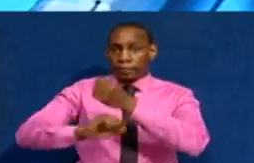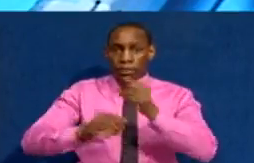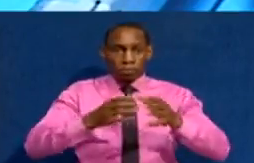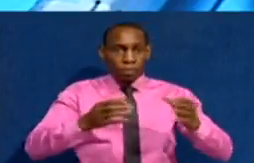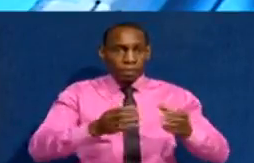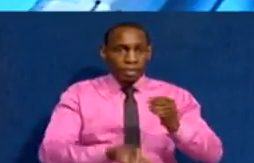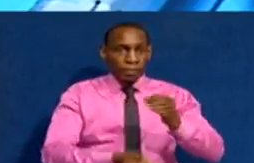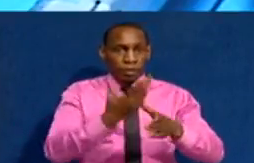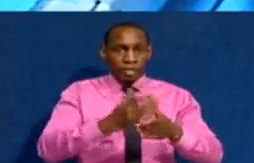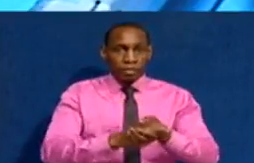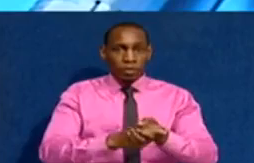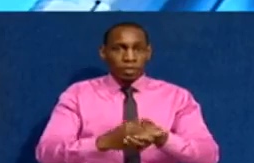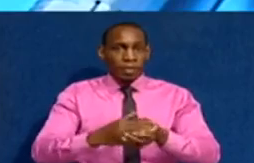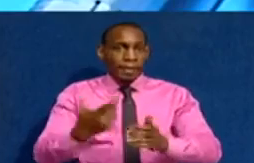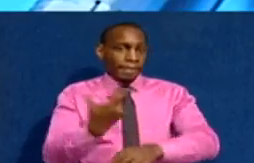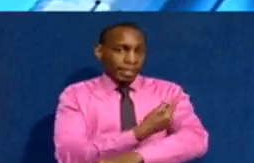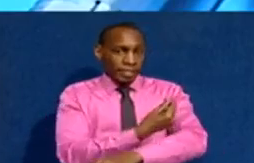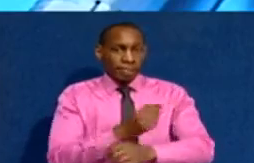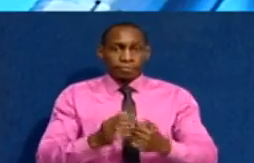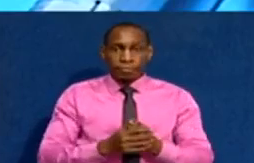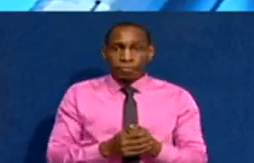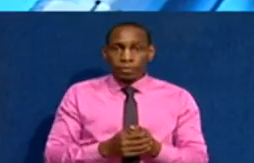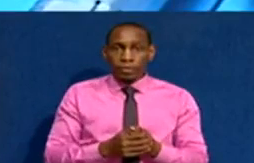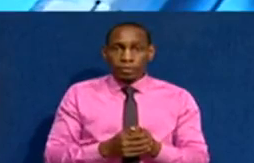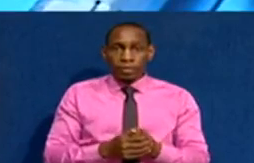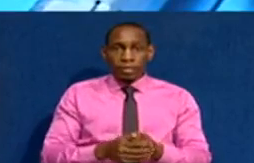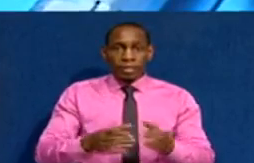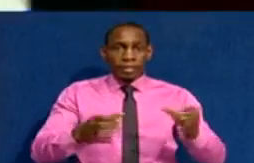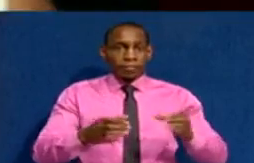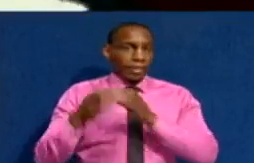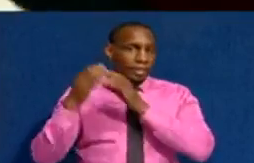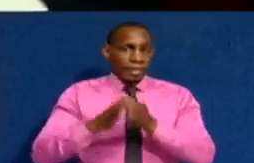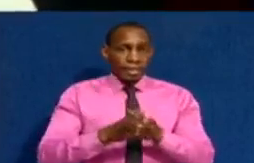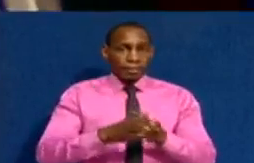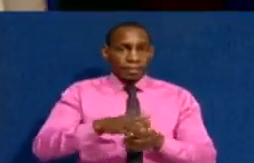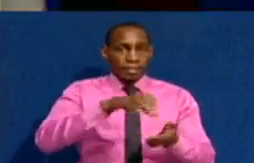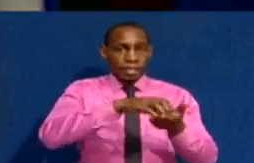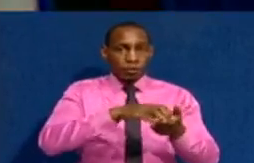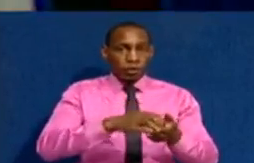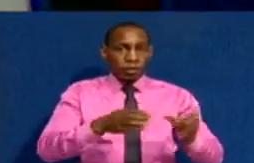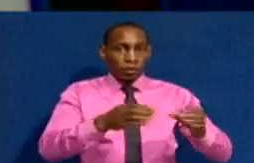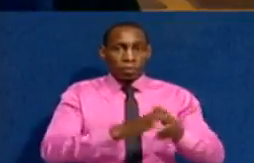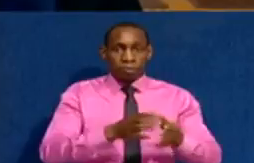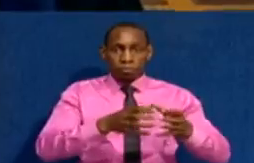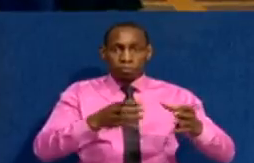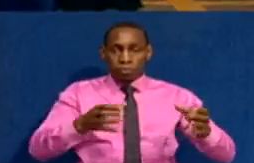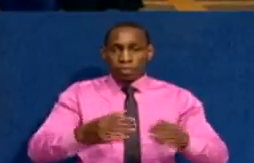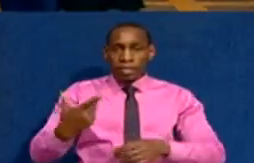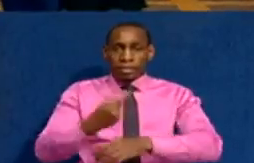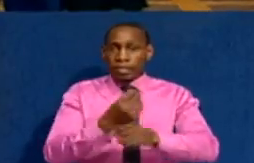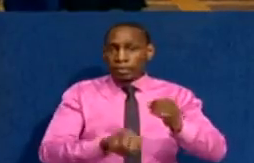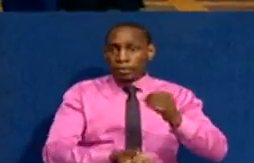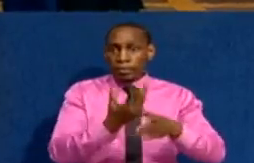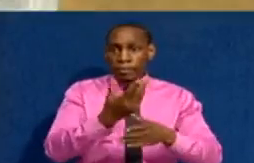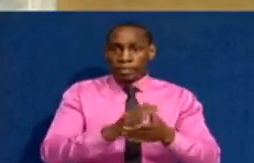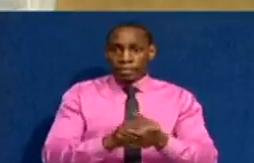expand production of auto-disable vaccine syringes. The Kilifi-based firm says the funds will aid it expand syringe